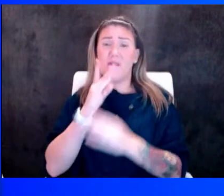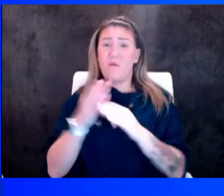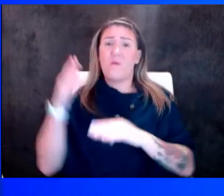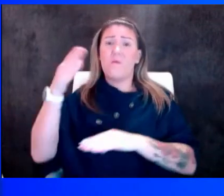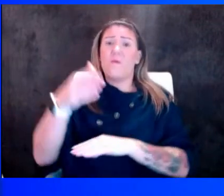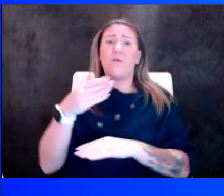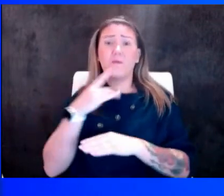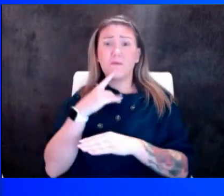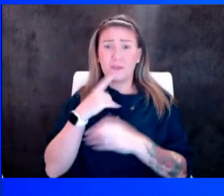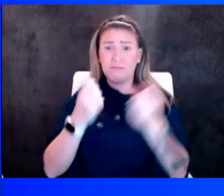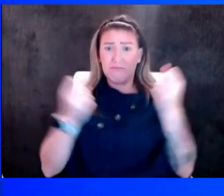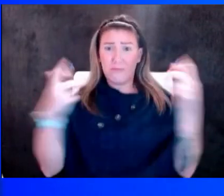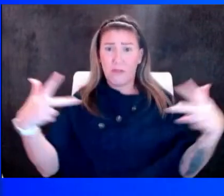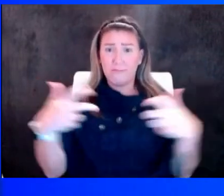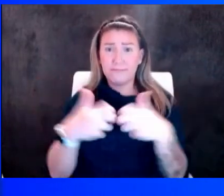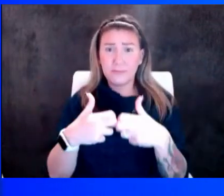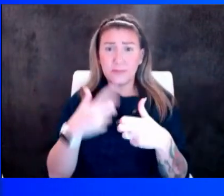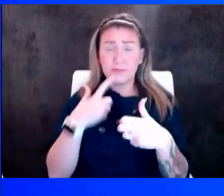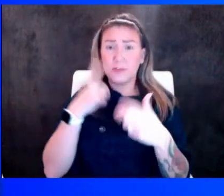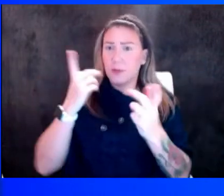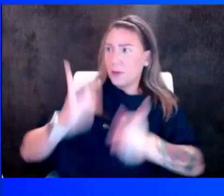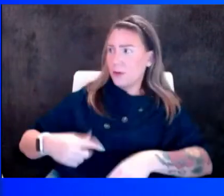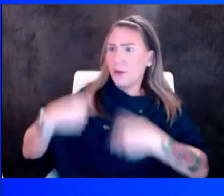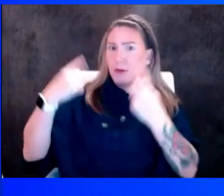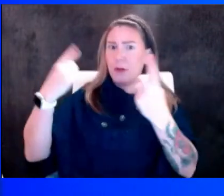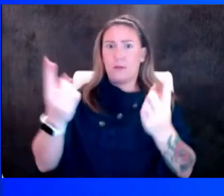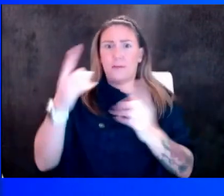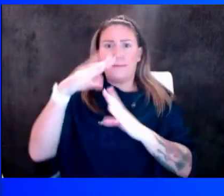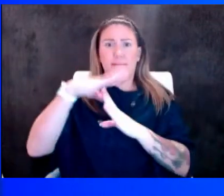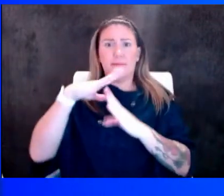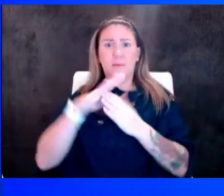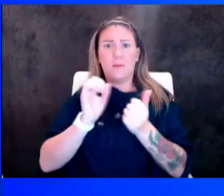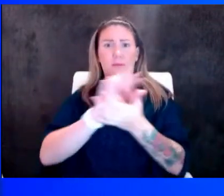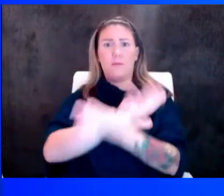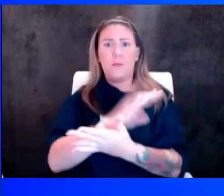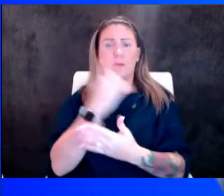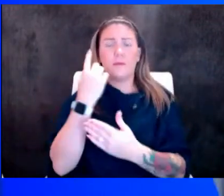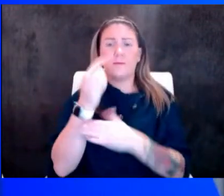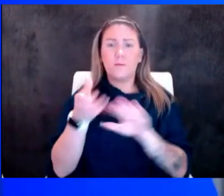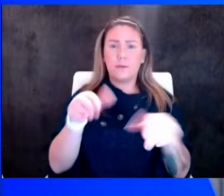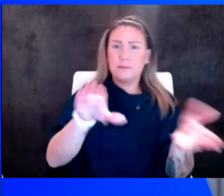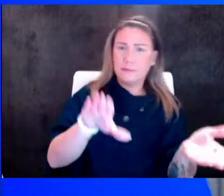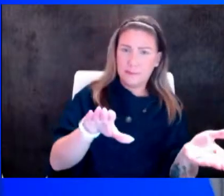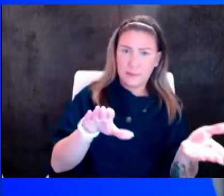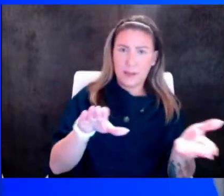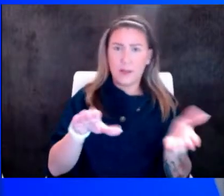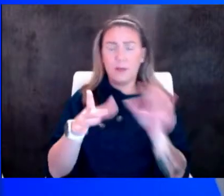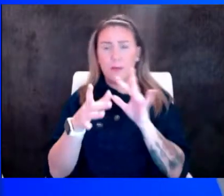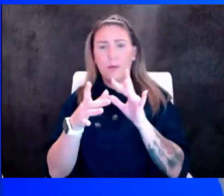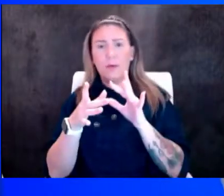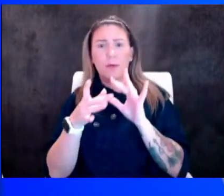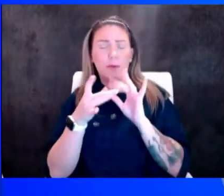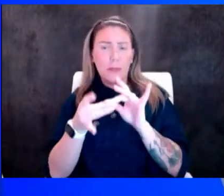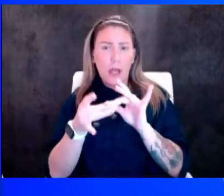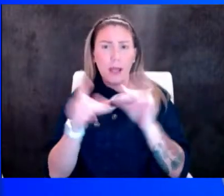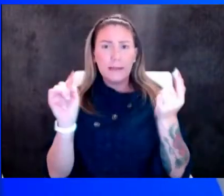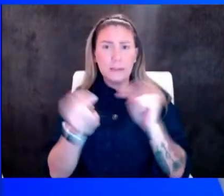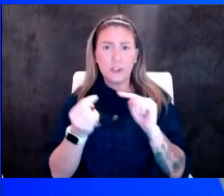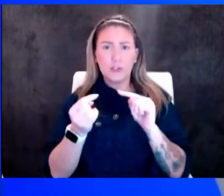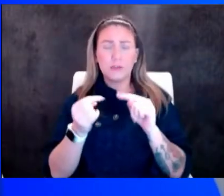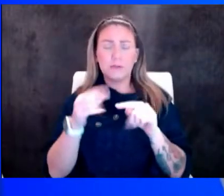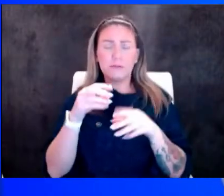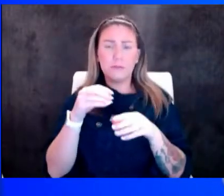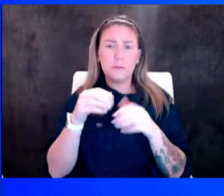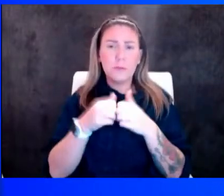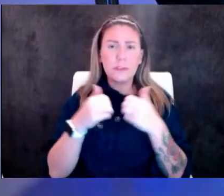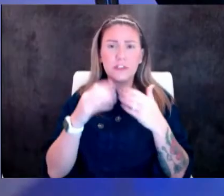been the leading cause of injury deaths in children. And so this is an unfortunate So it's both